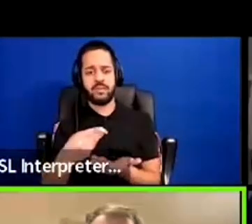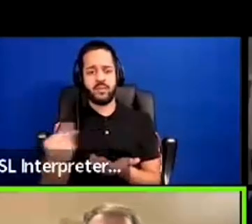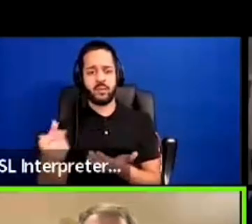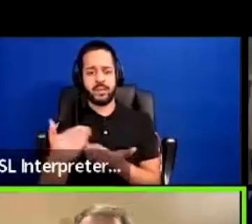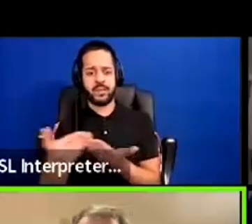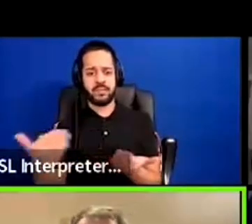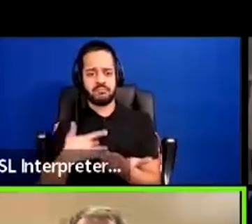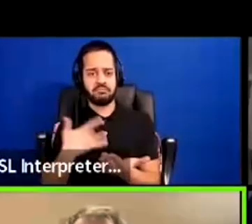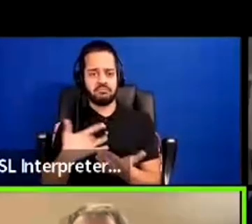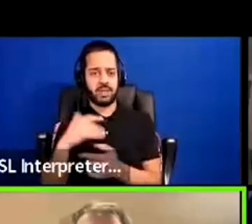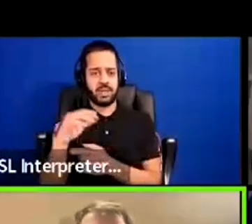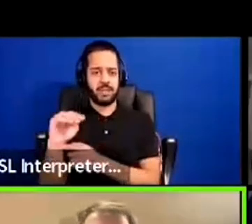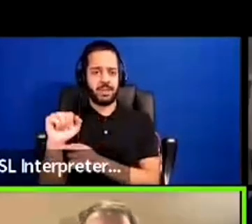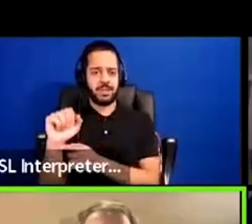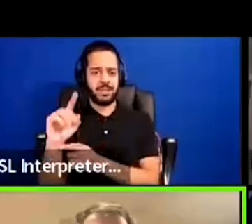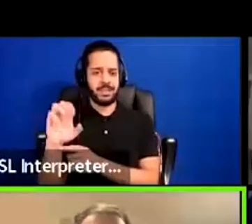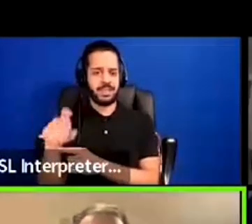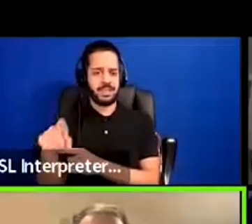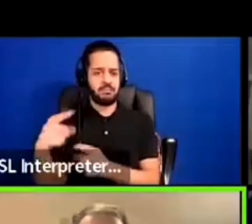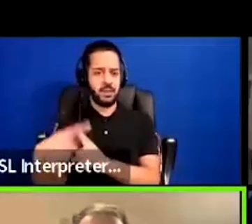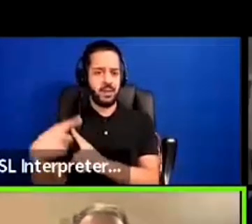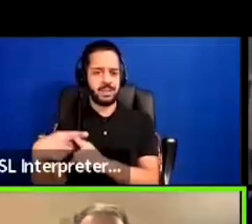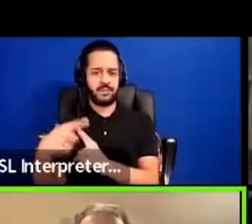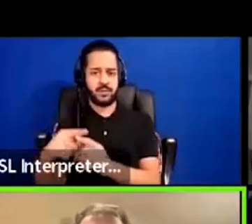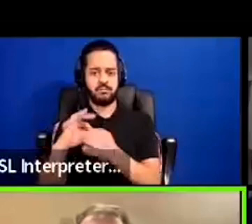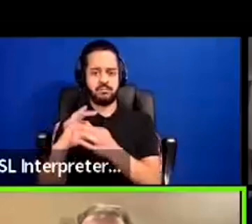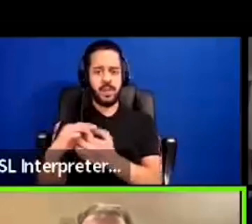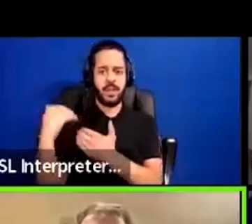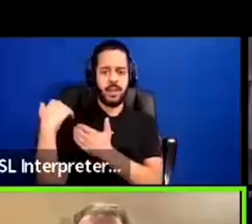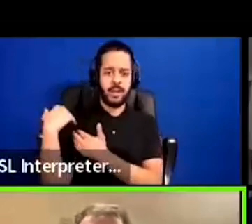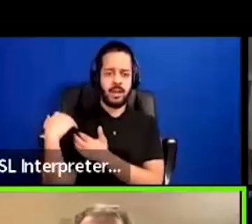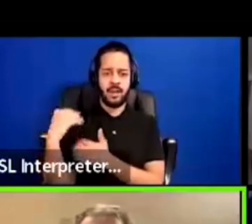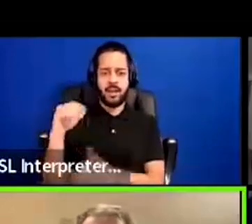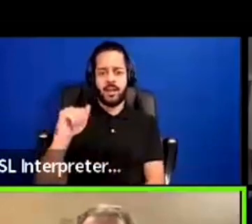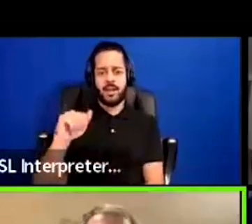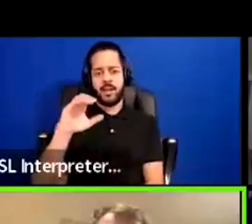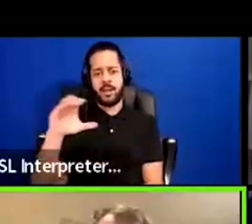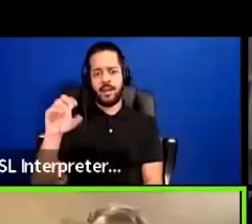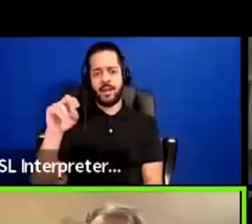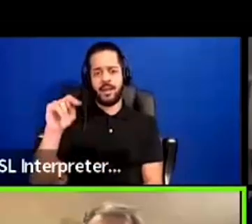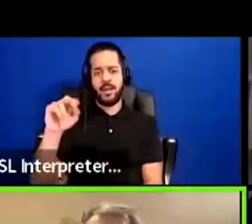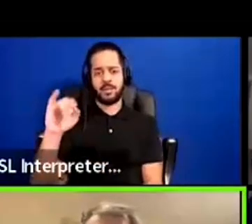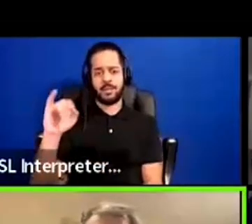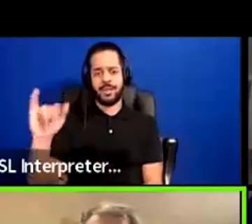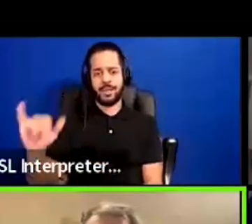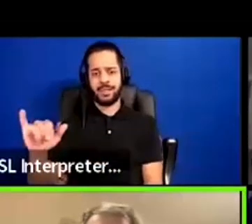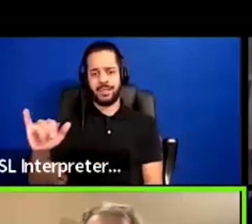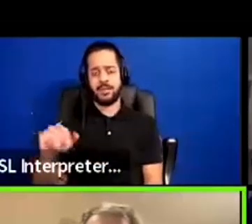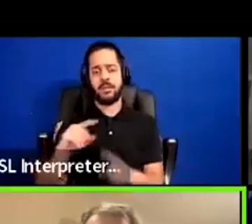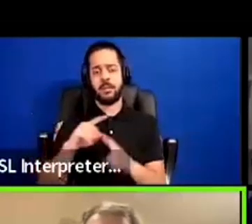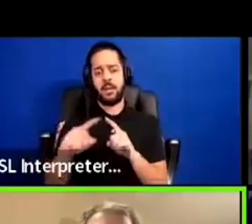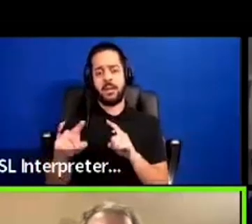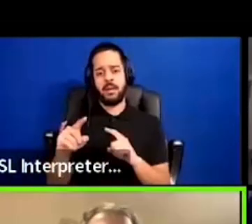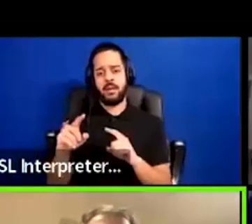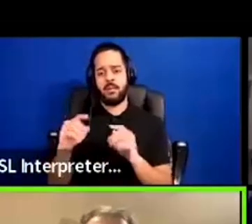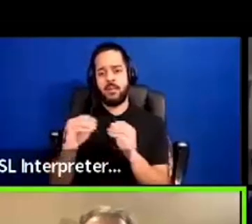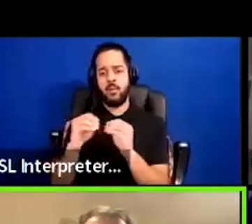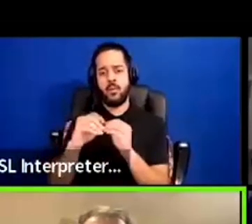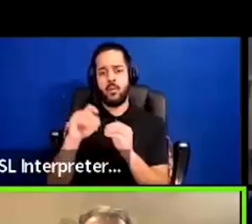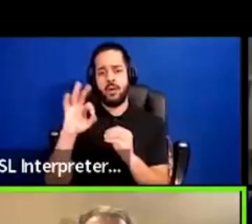as accountability. I think part of the concern is what is being measured. Is that what's, in my words, being taught at the ground